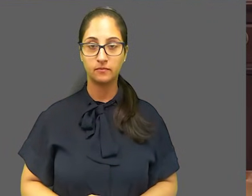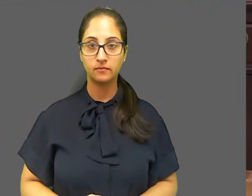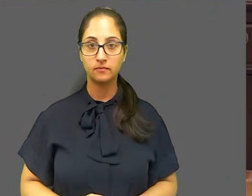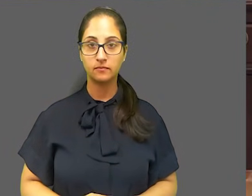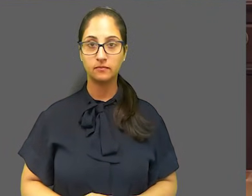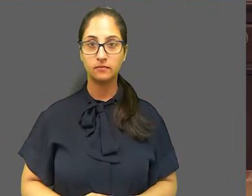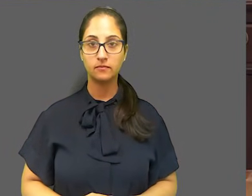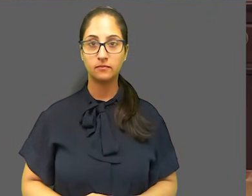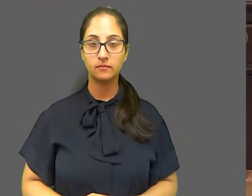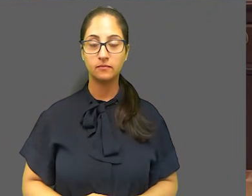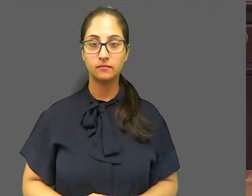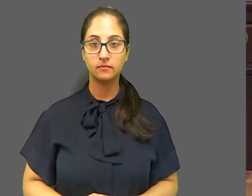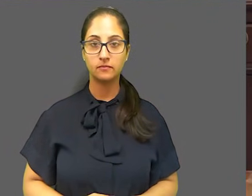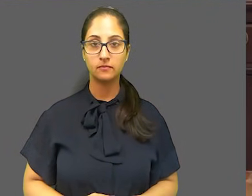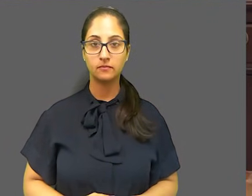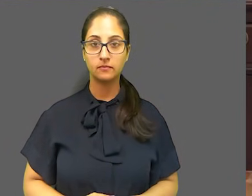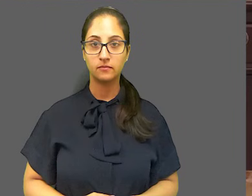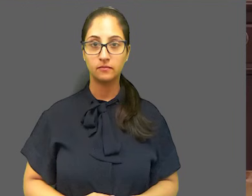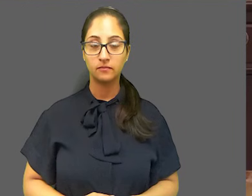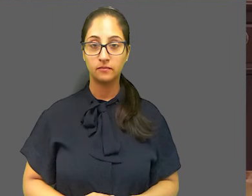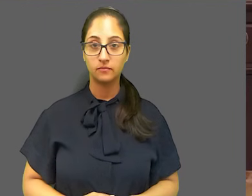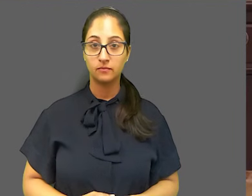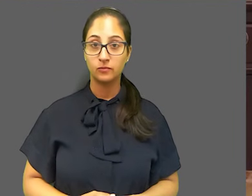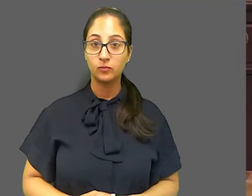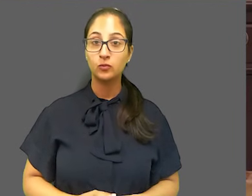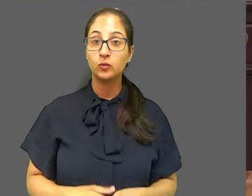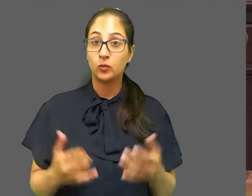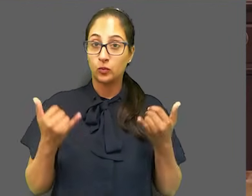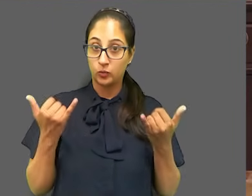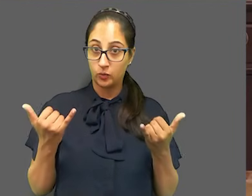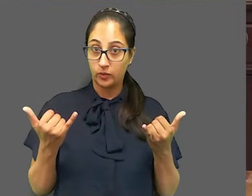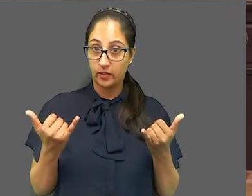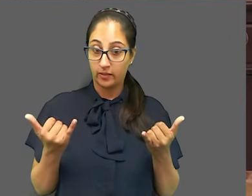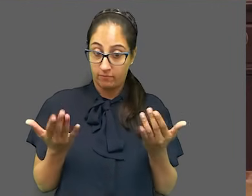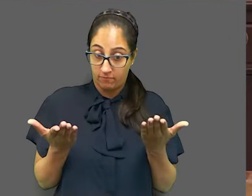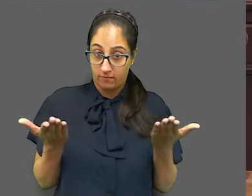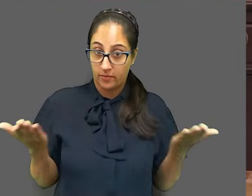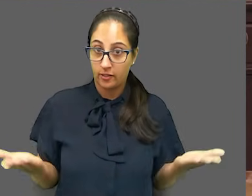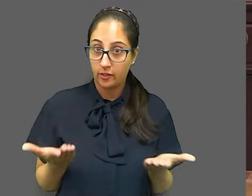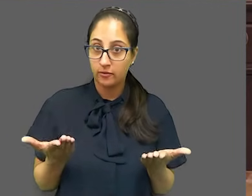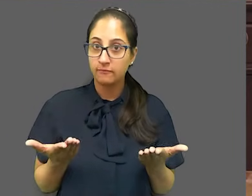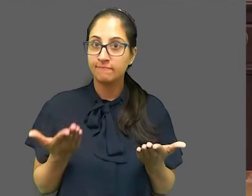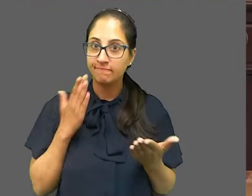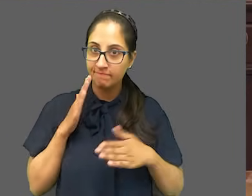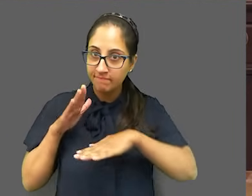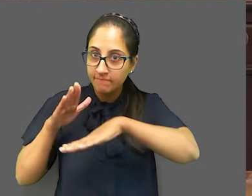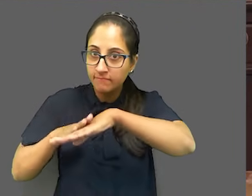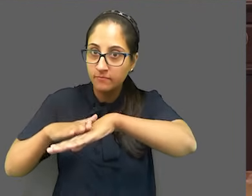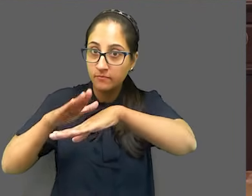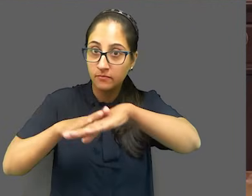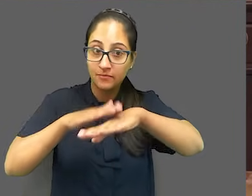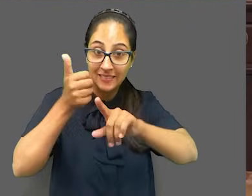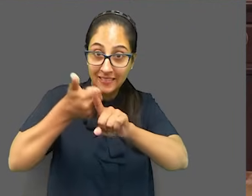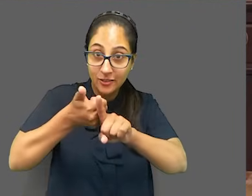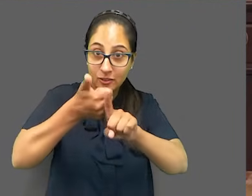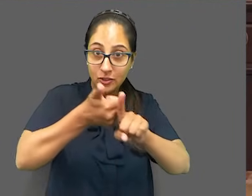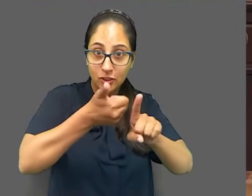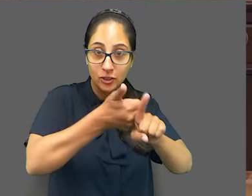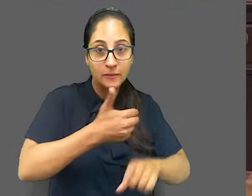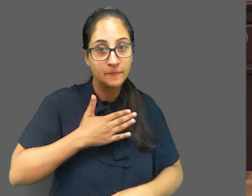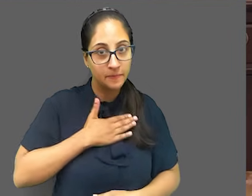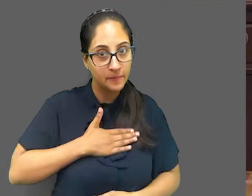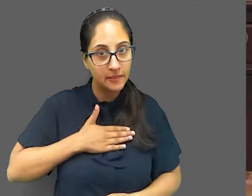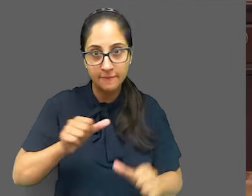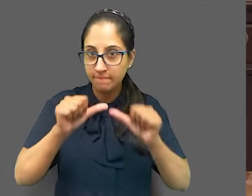today, I would like to stress upon every member of the Canadian Jamaat, please do not let